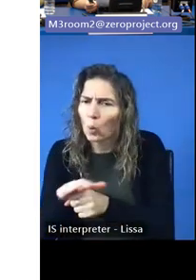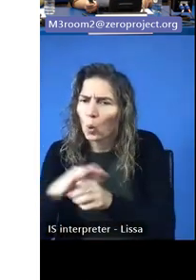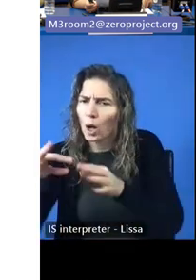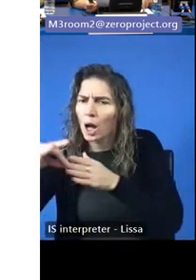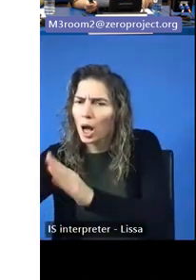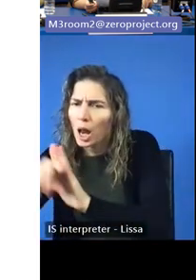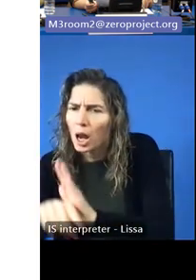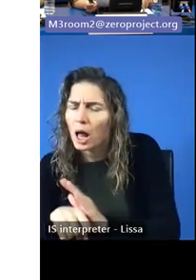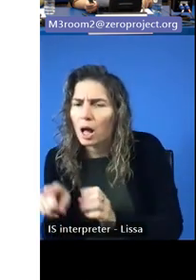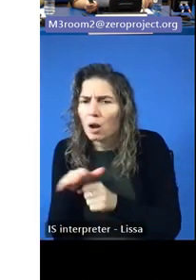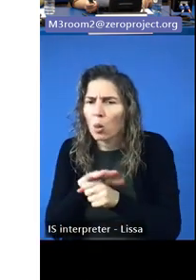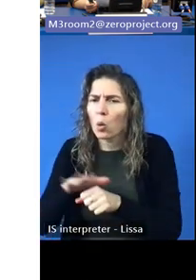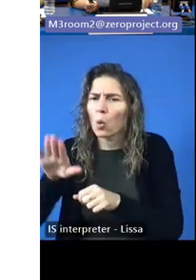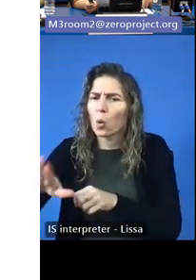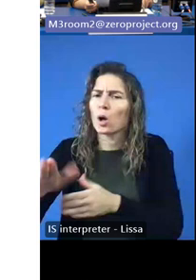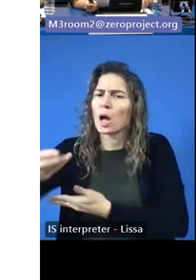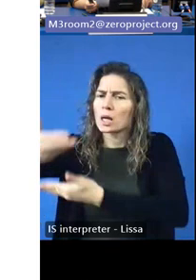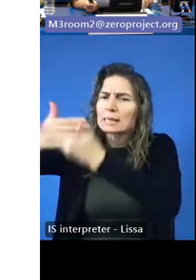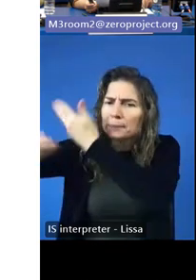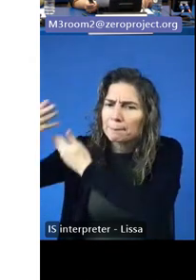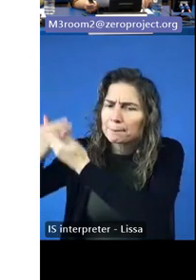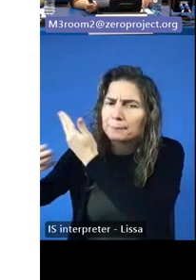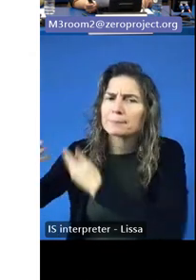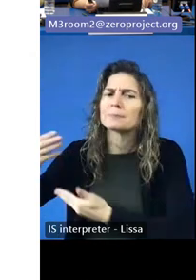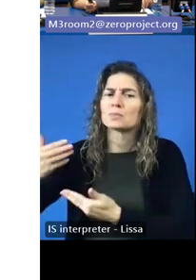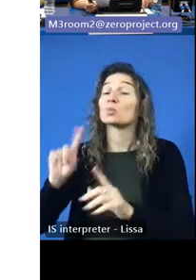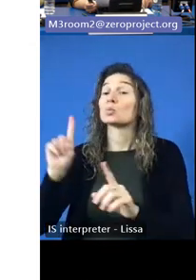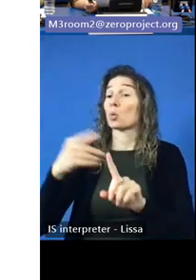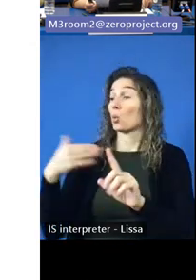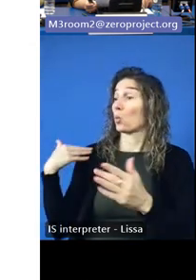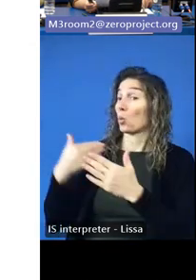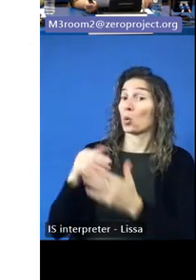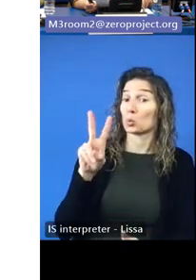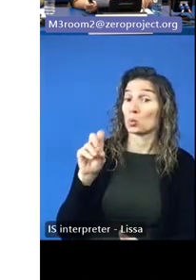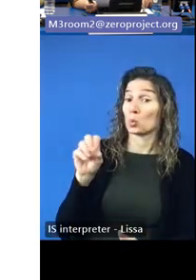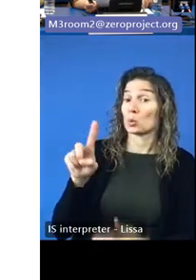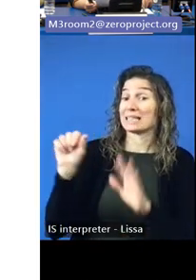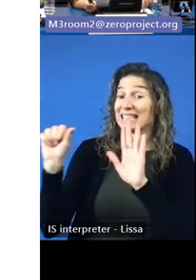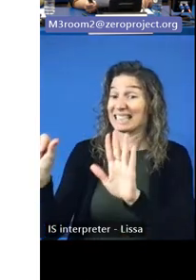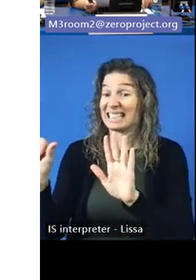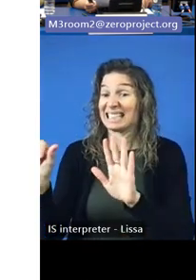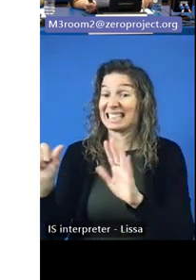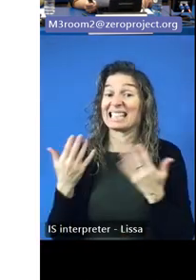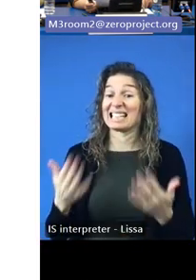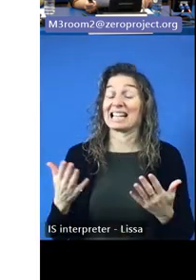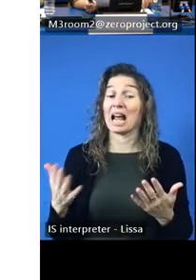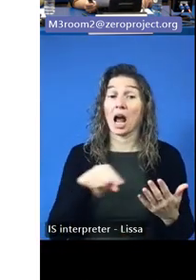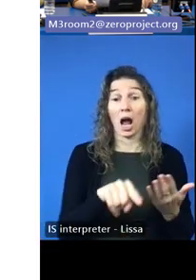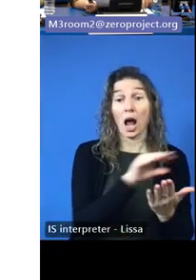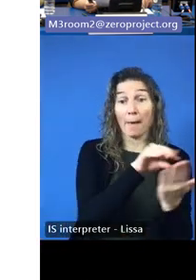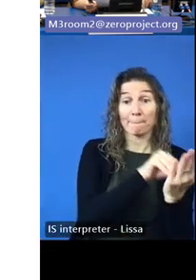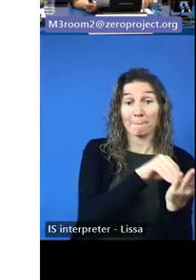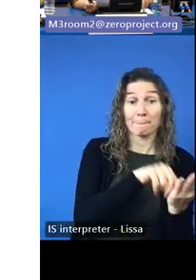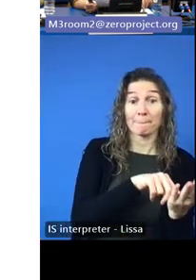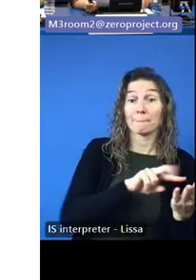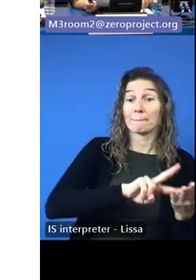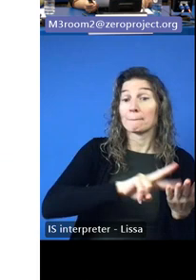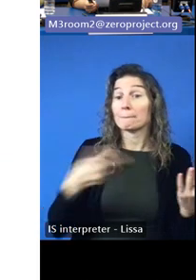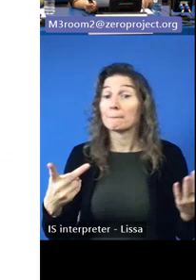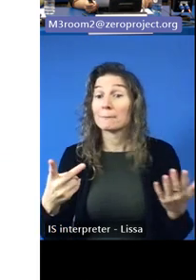other contextual factors. Since 2016, Count Me In has been translated into 6 languages and adopted in